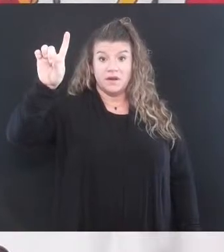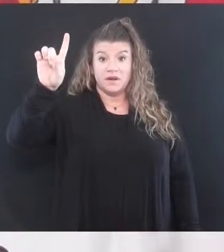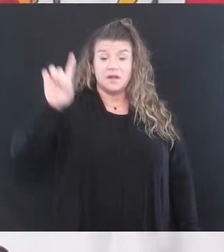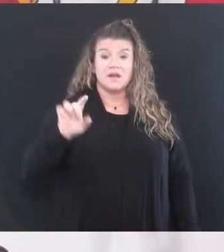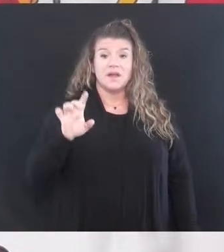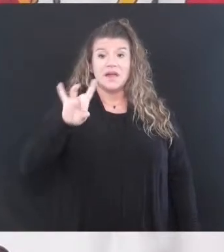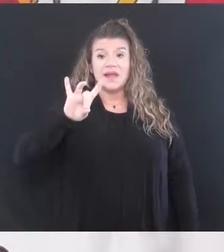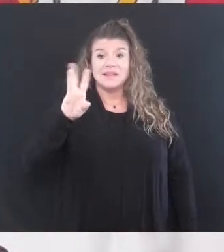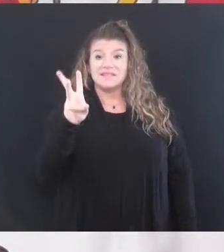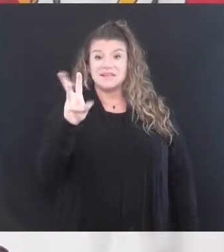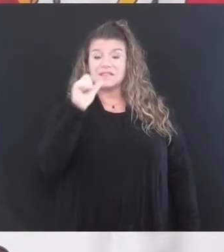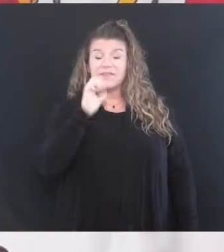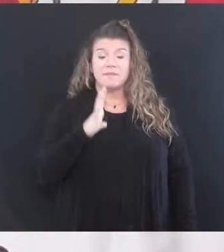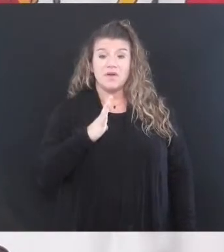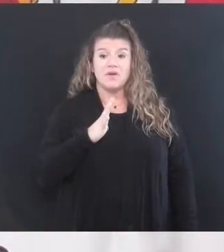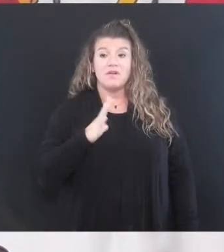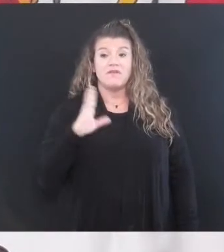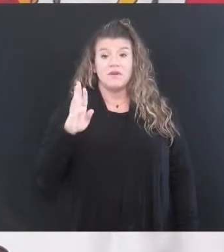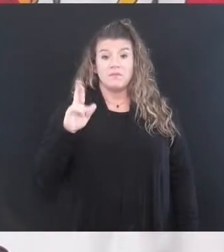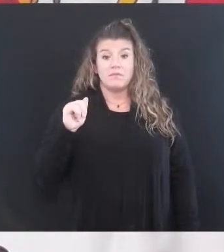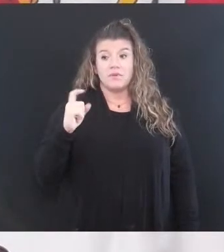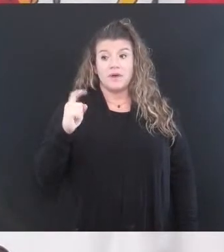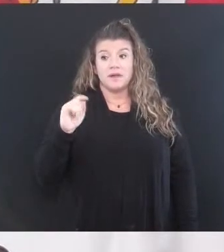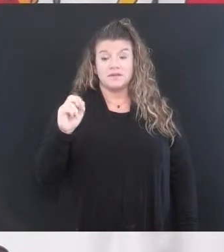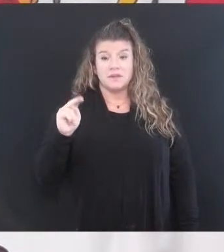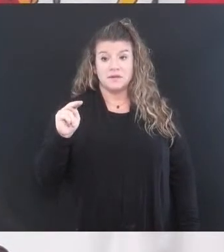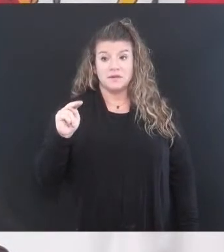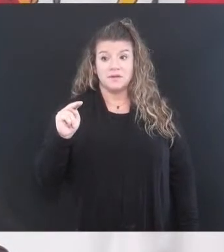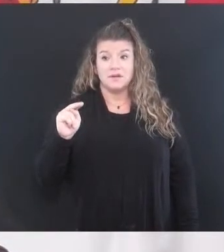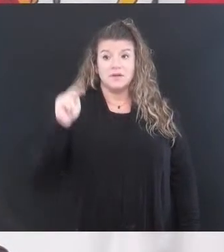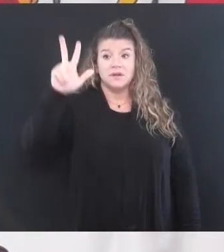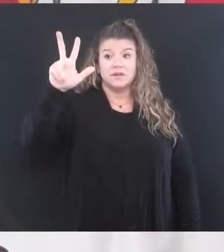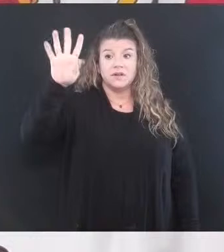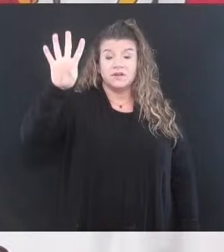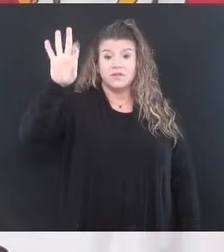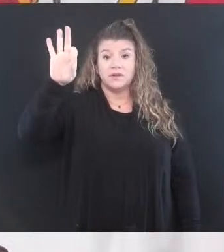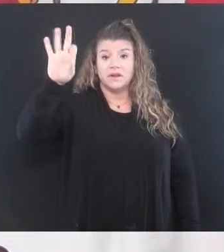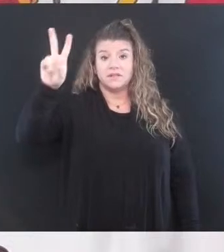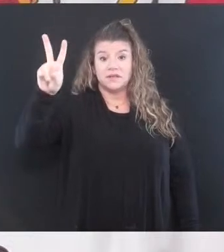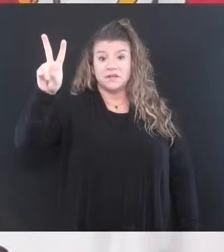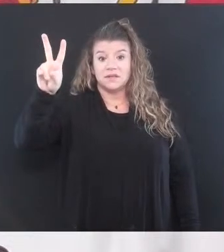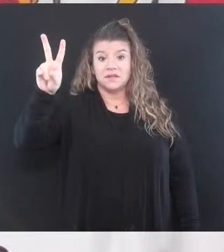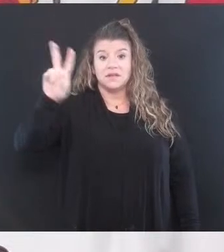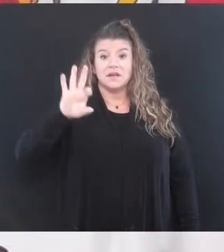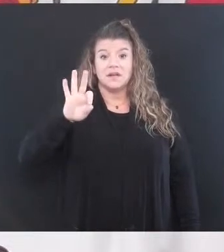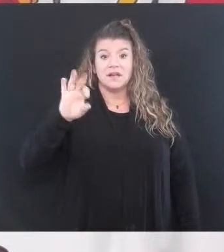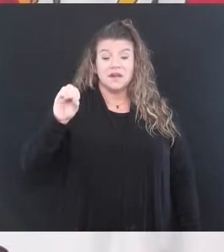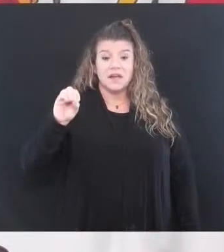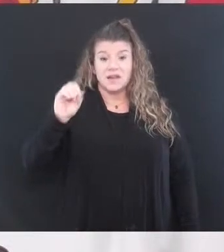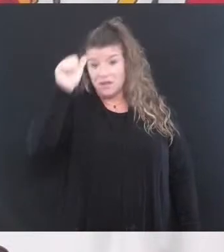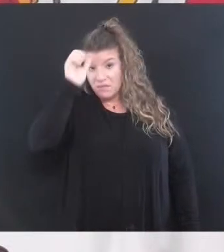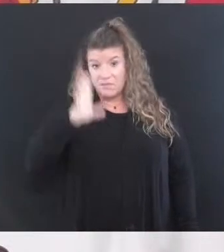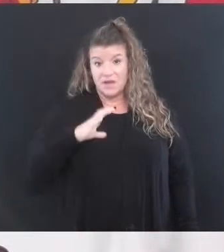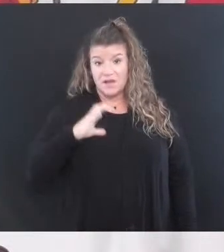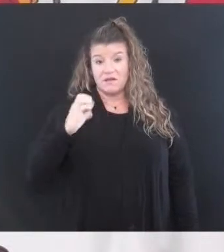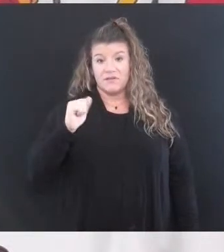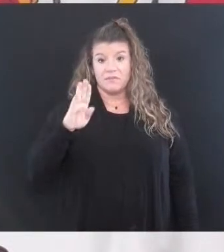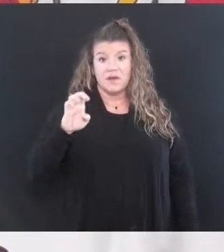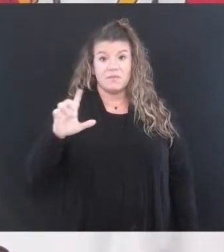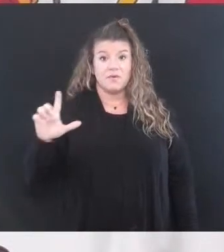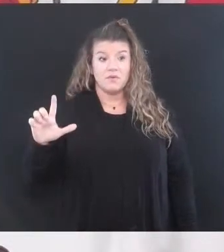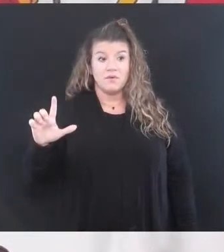is an 86-year-old female from Braxton County. The 3,492nd death is a 90-year-old male from Cabell